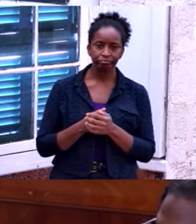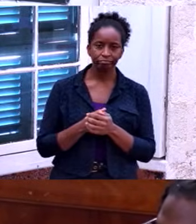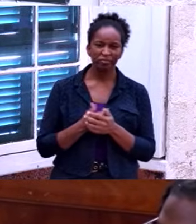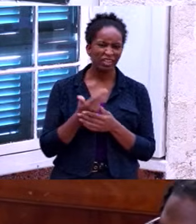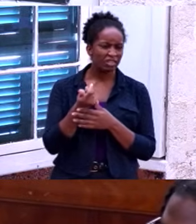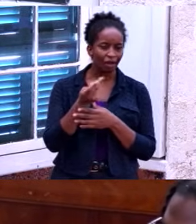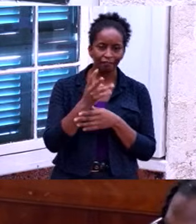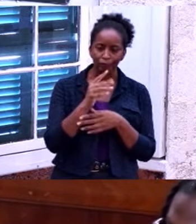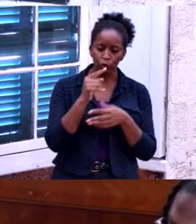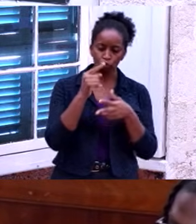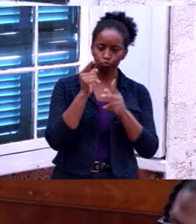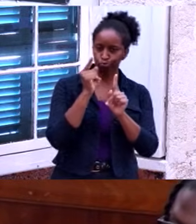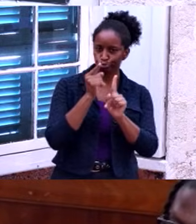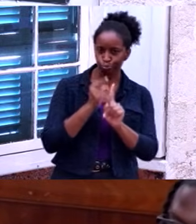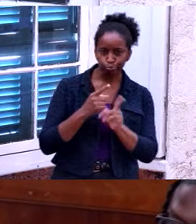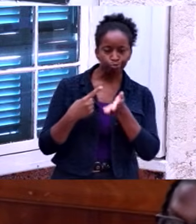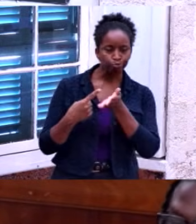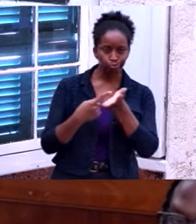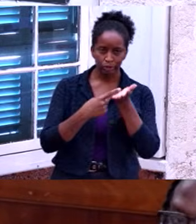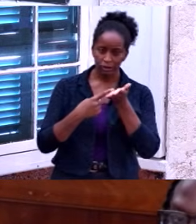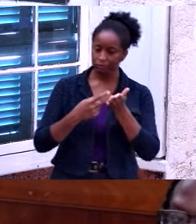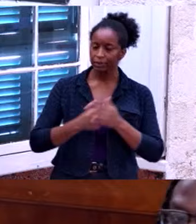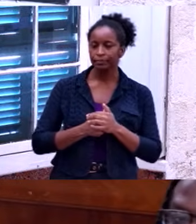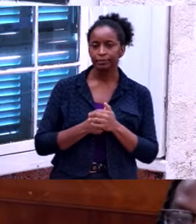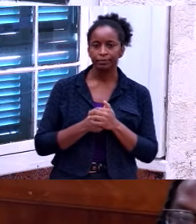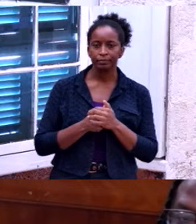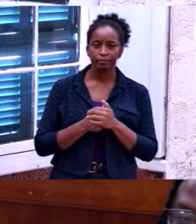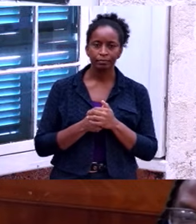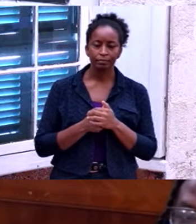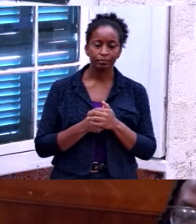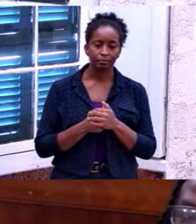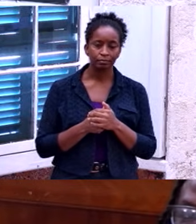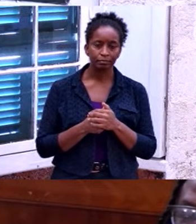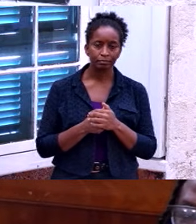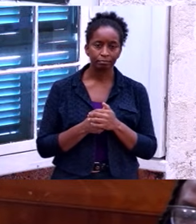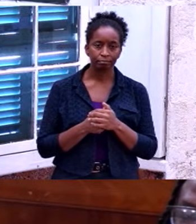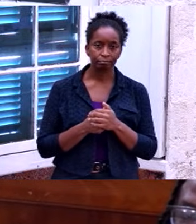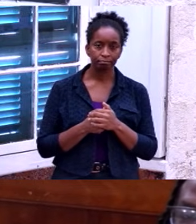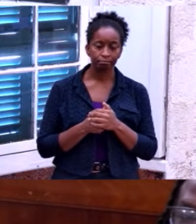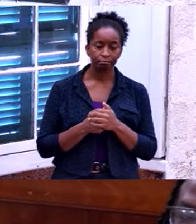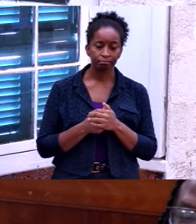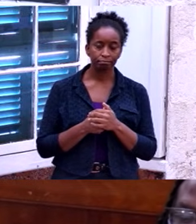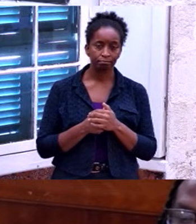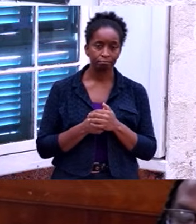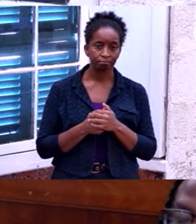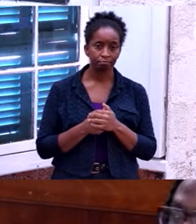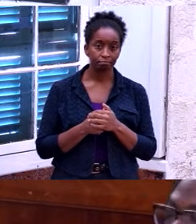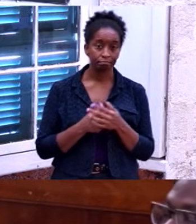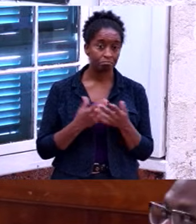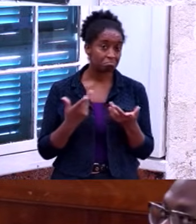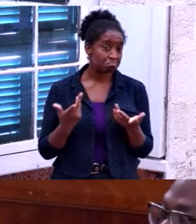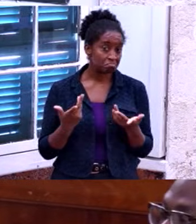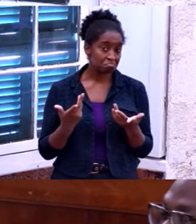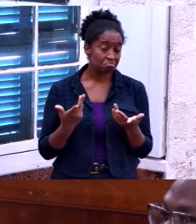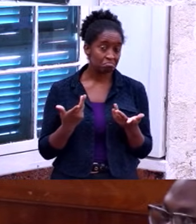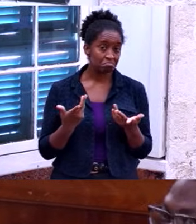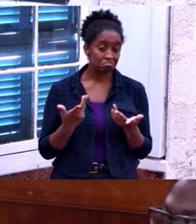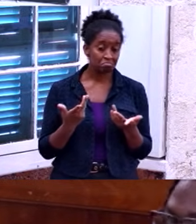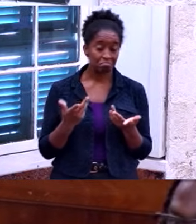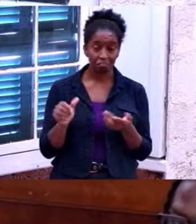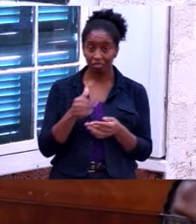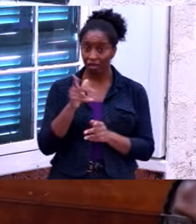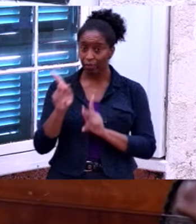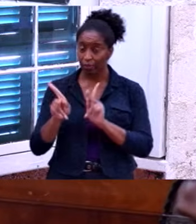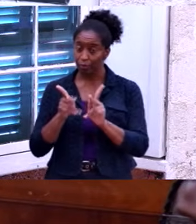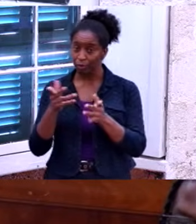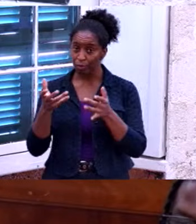But outside of that, there has not been a consistent calling for each of the other chapters to be discussed with the